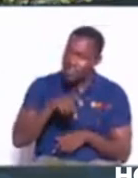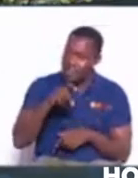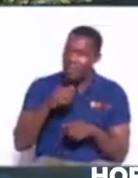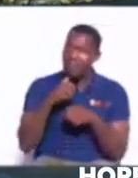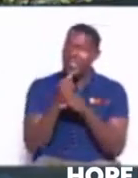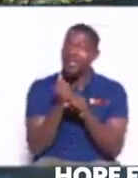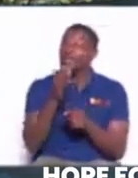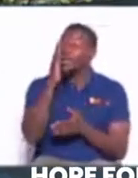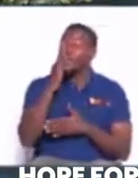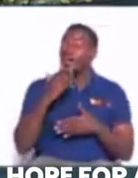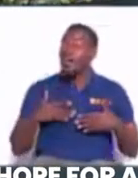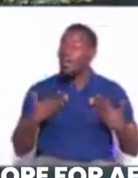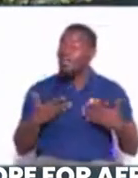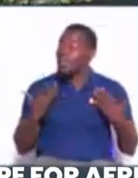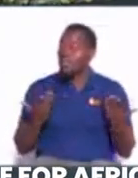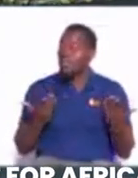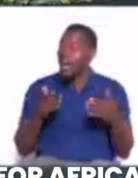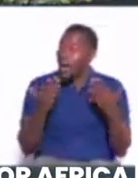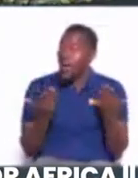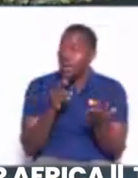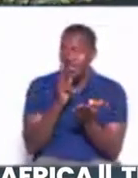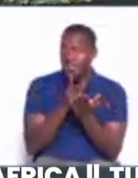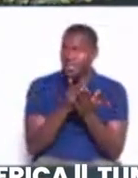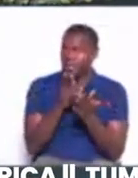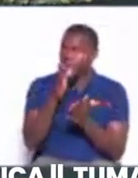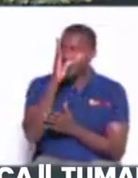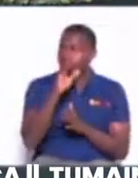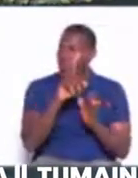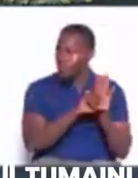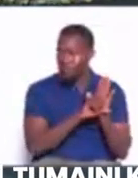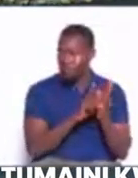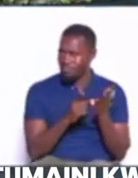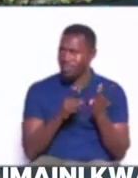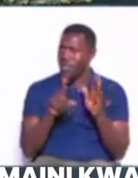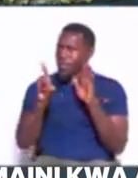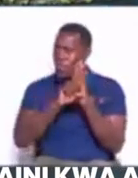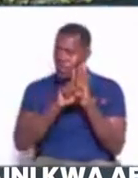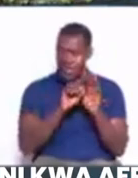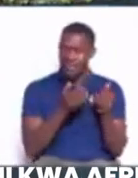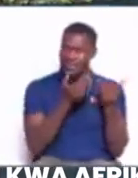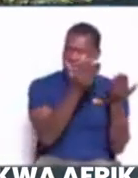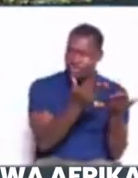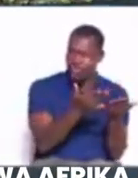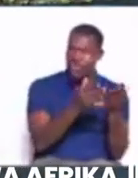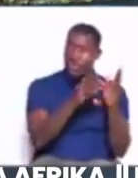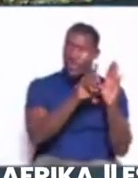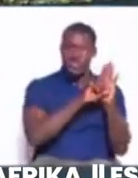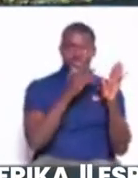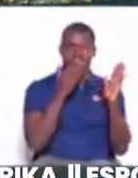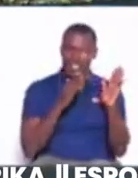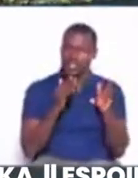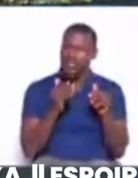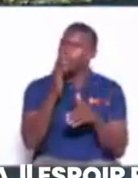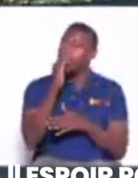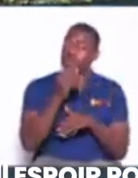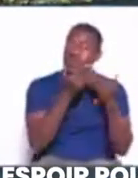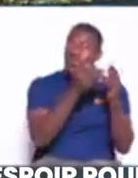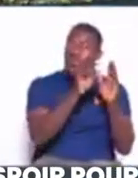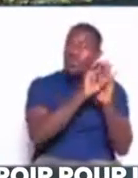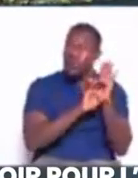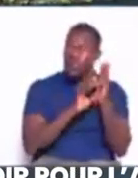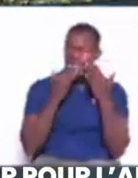we know it. He writes his law in our heart so we love it. And God is going to have a last day